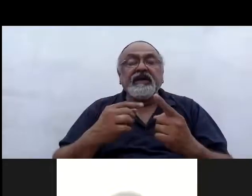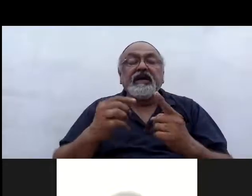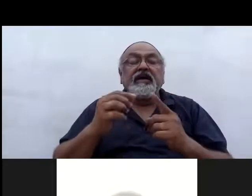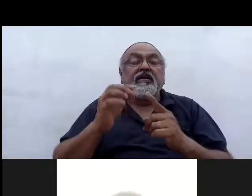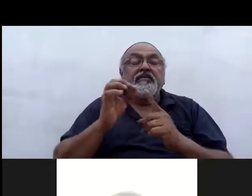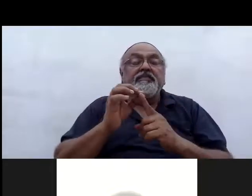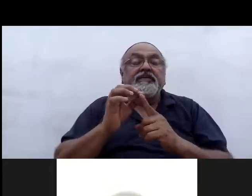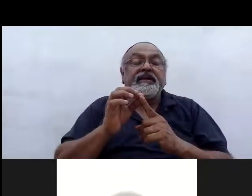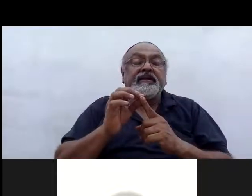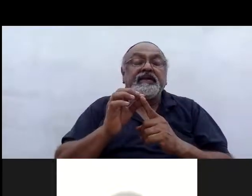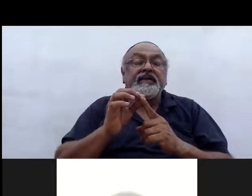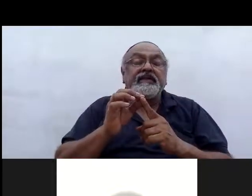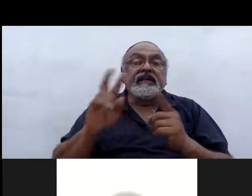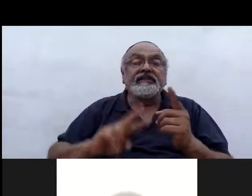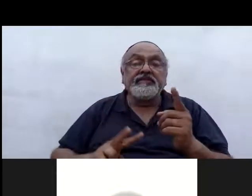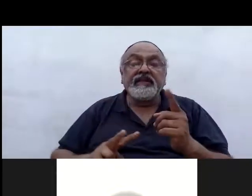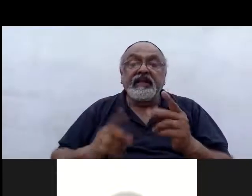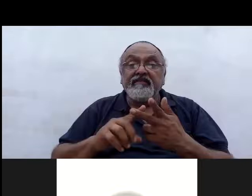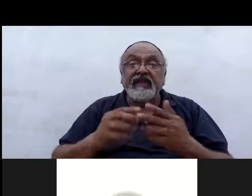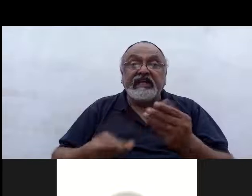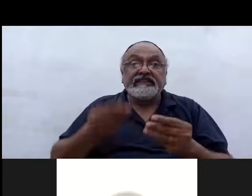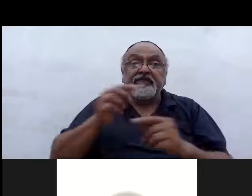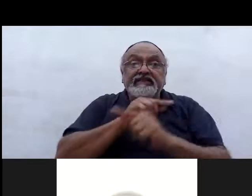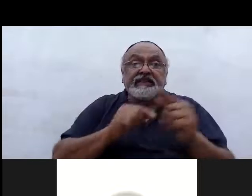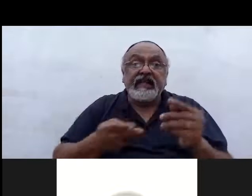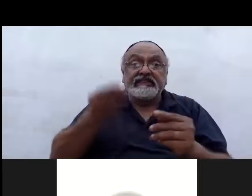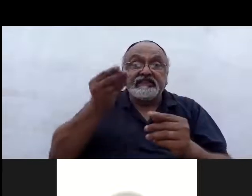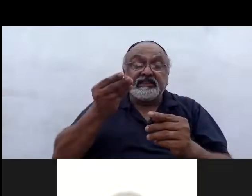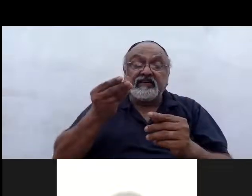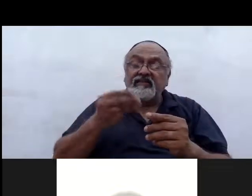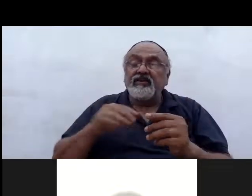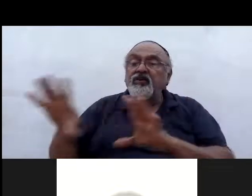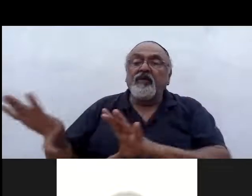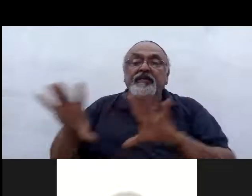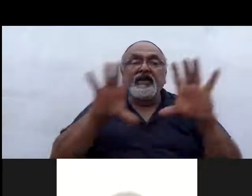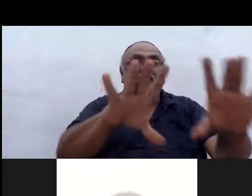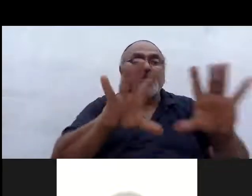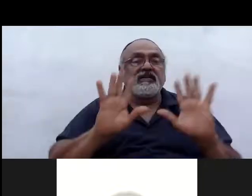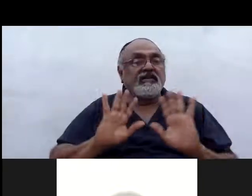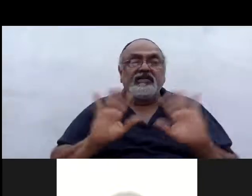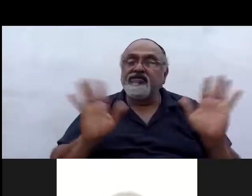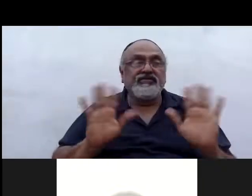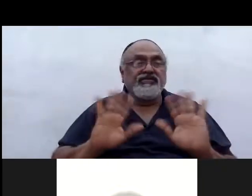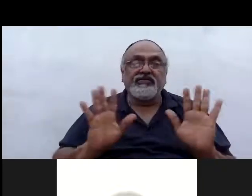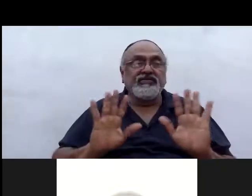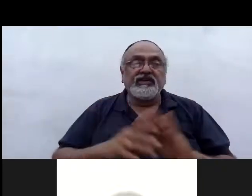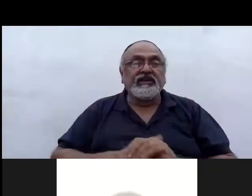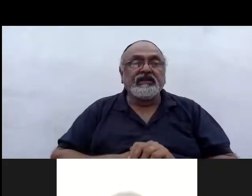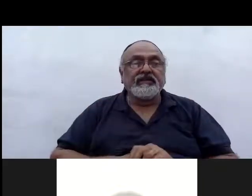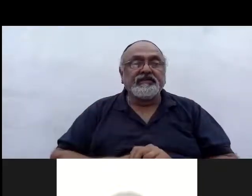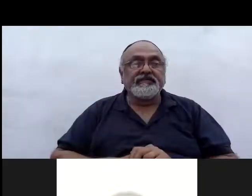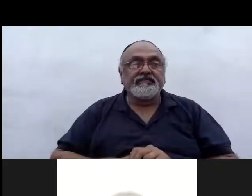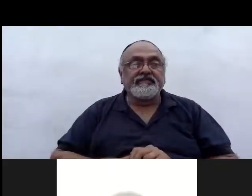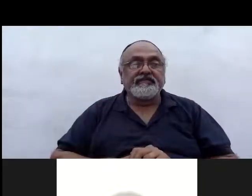given percentage, it will be rejected. So do not get tempted to just copy paste the facts. Again, one should remember that